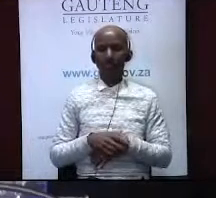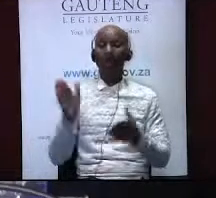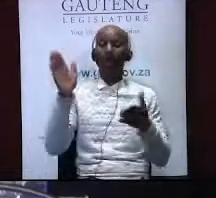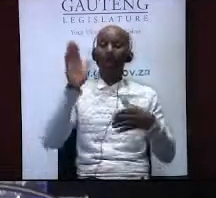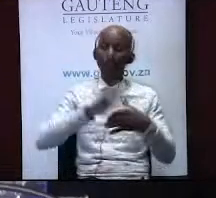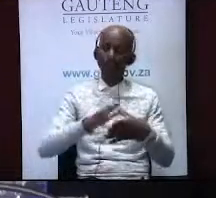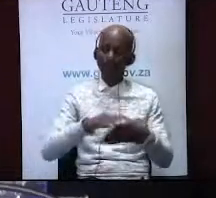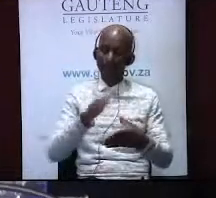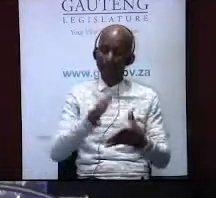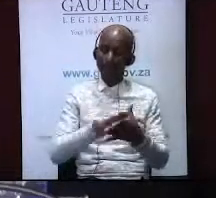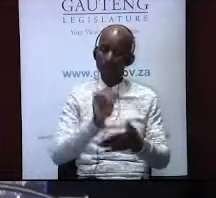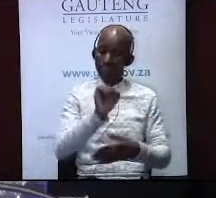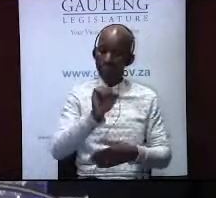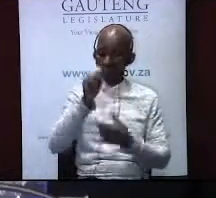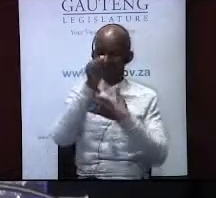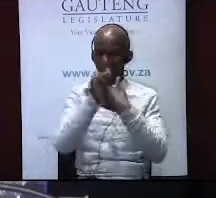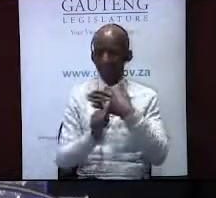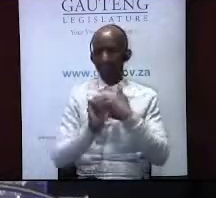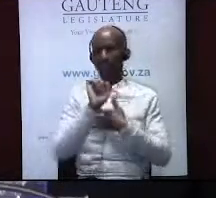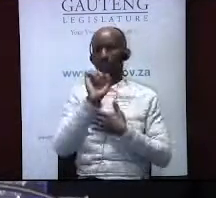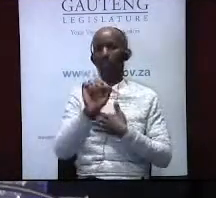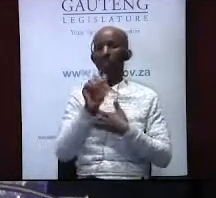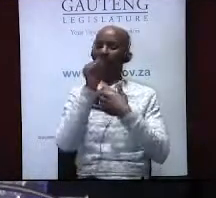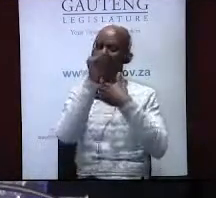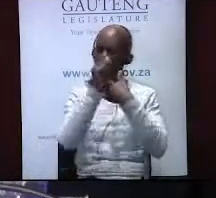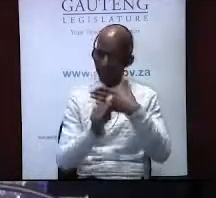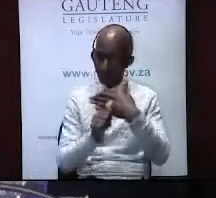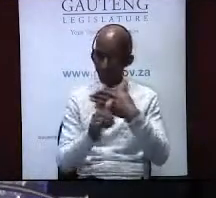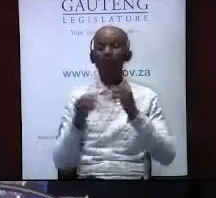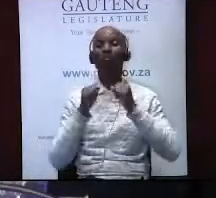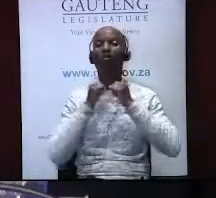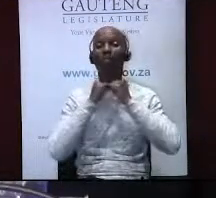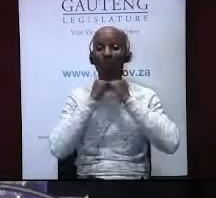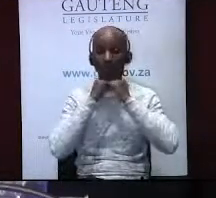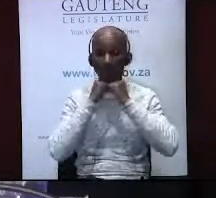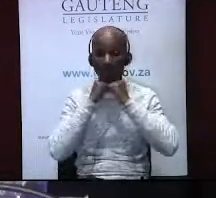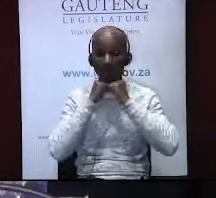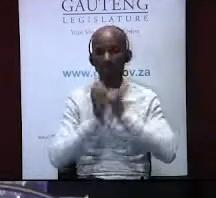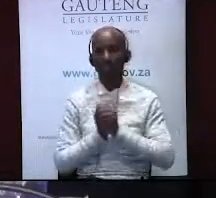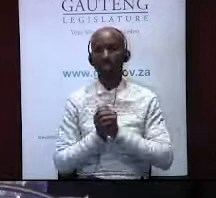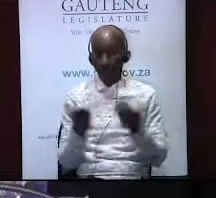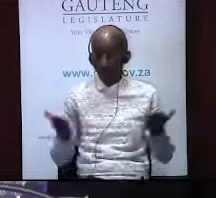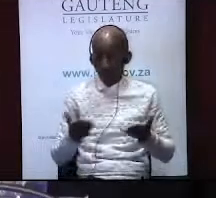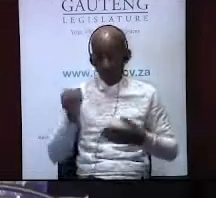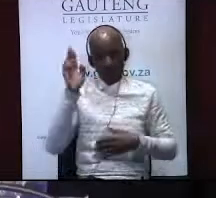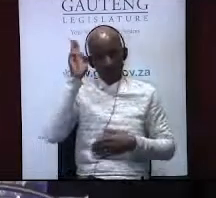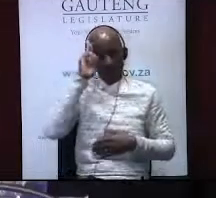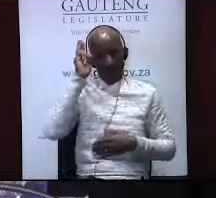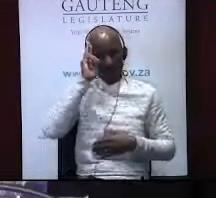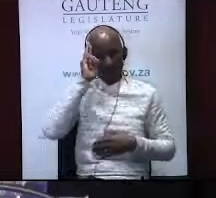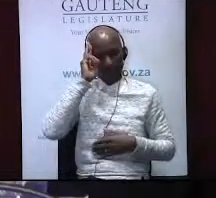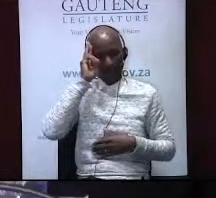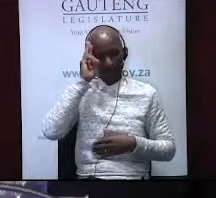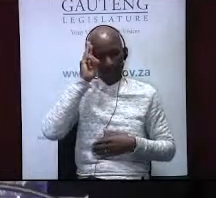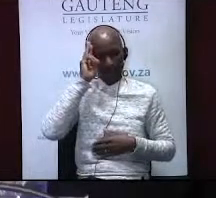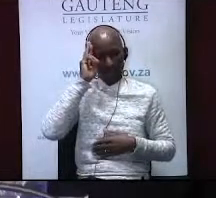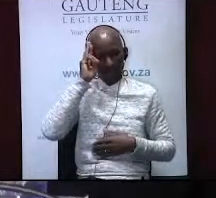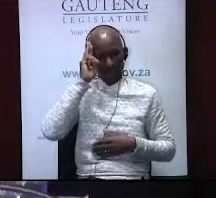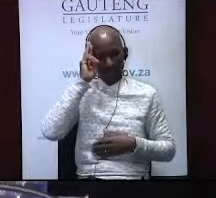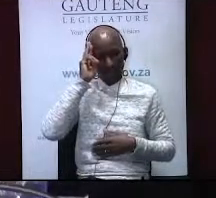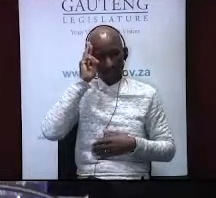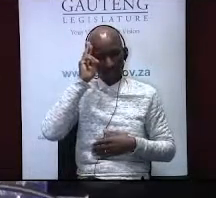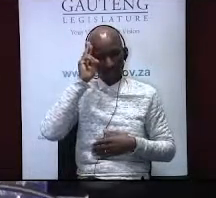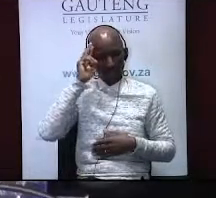because this is your month, the month of August, where we remember what